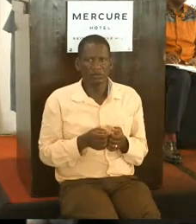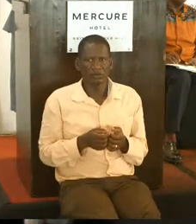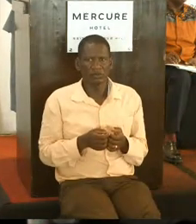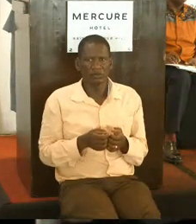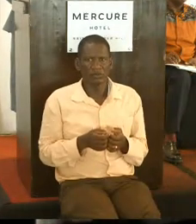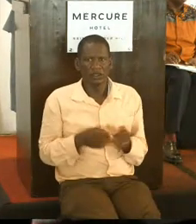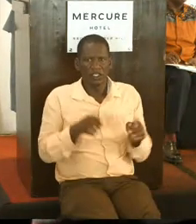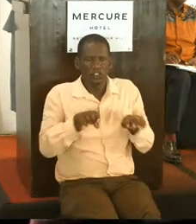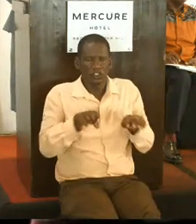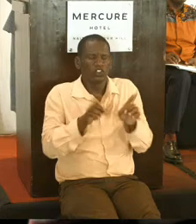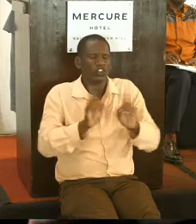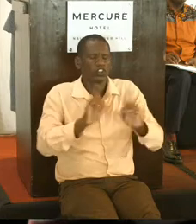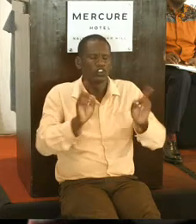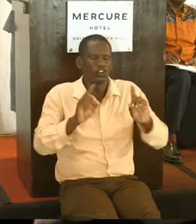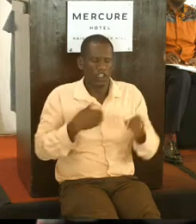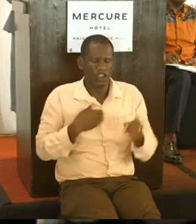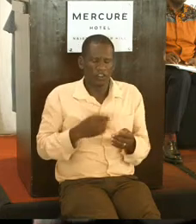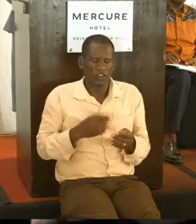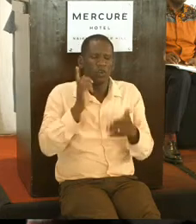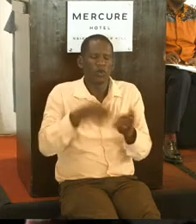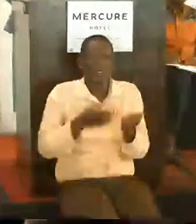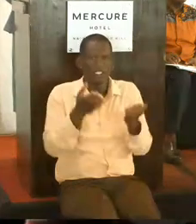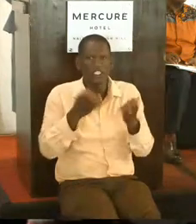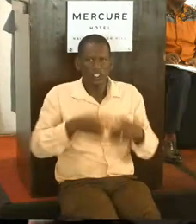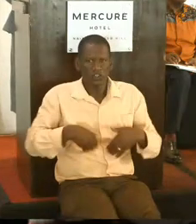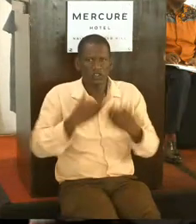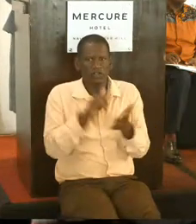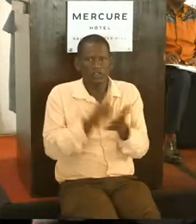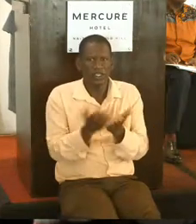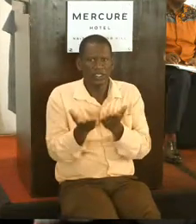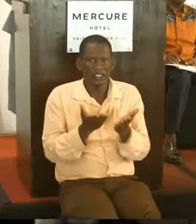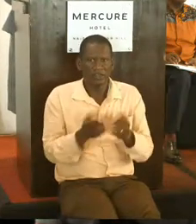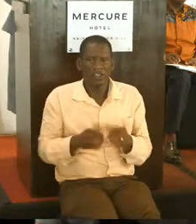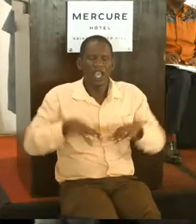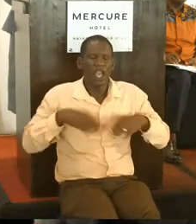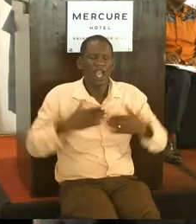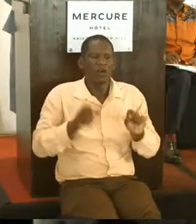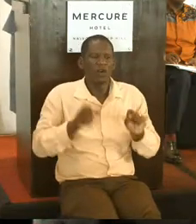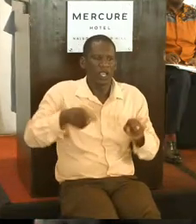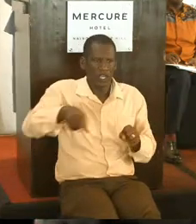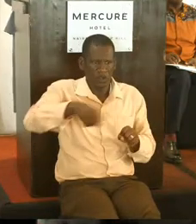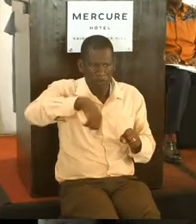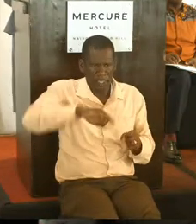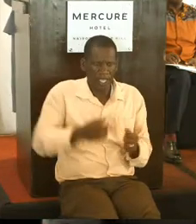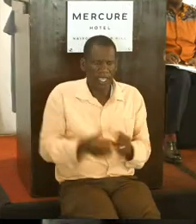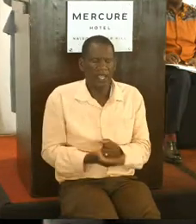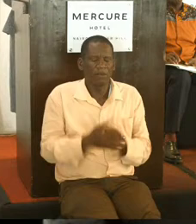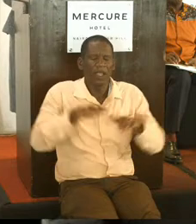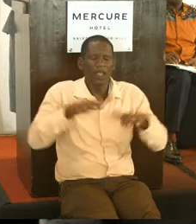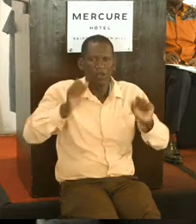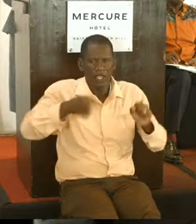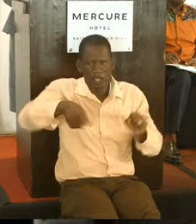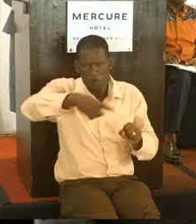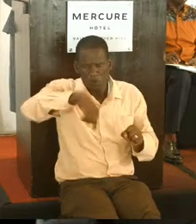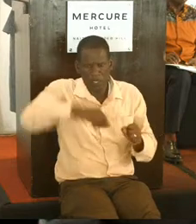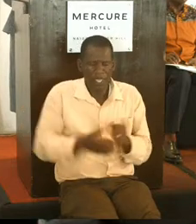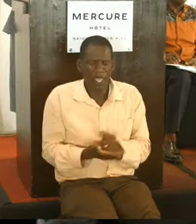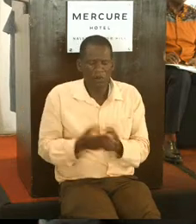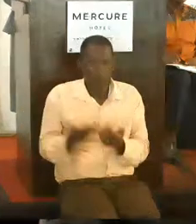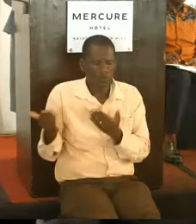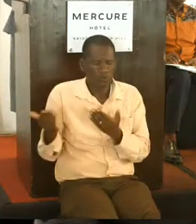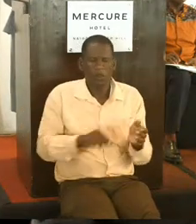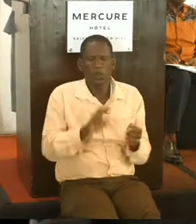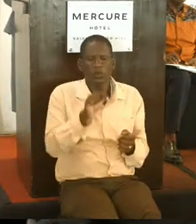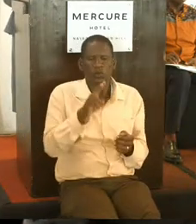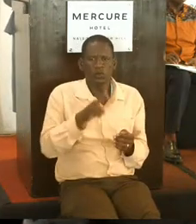compromise and does not have what is required to give that service our help are we helping to bring in the